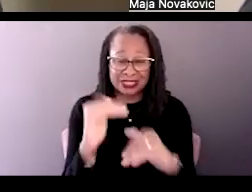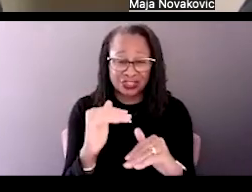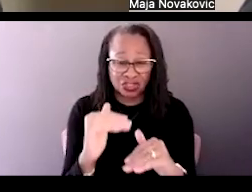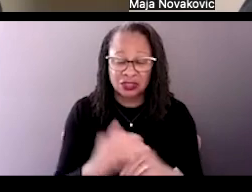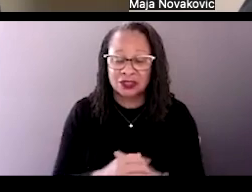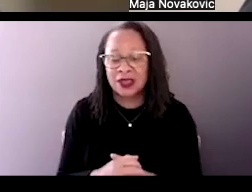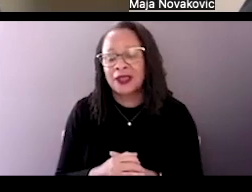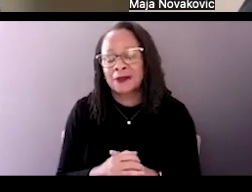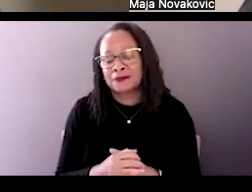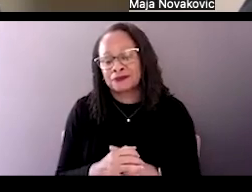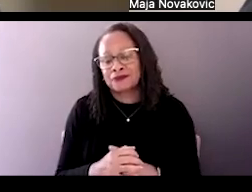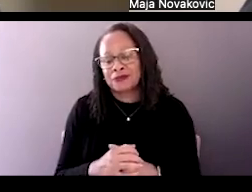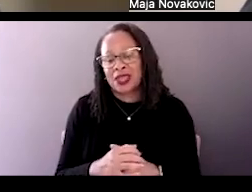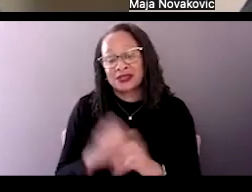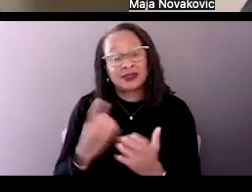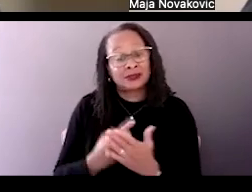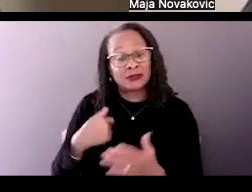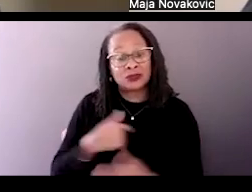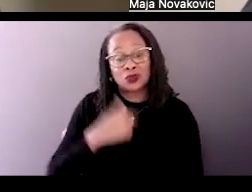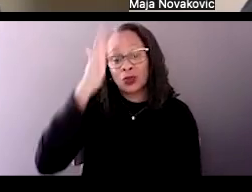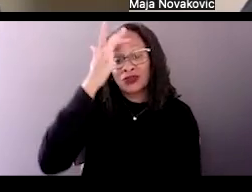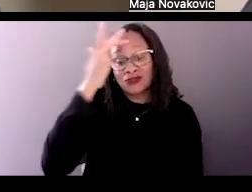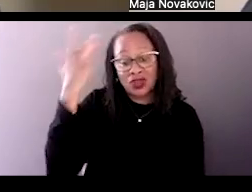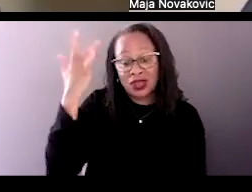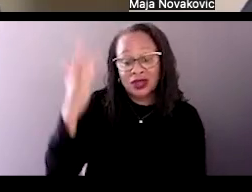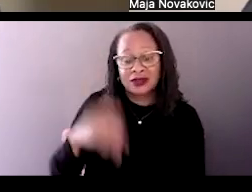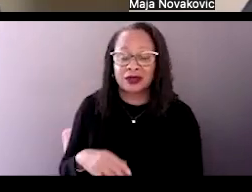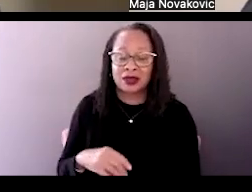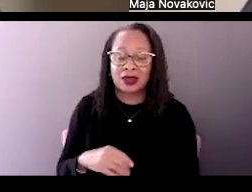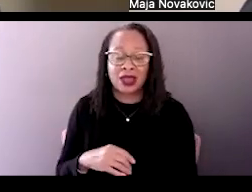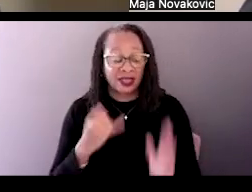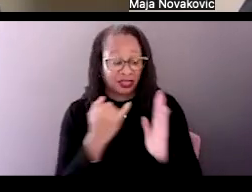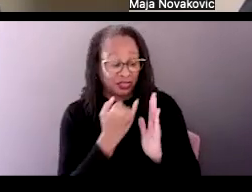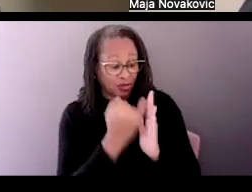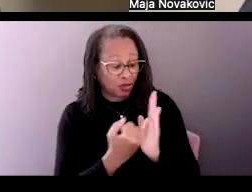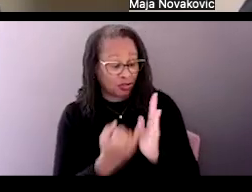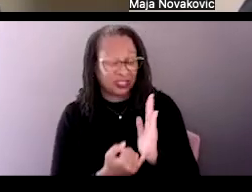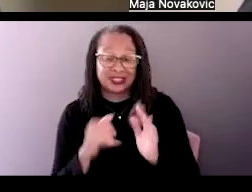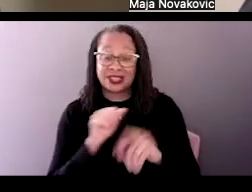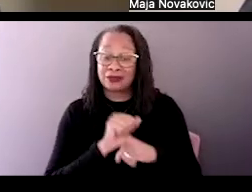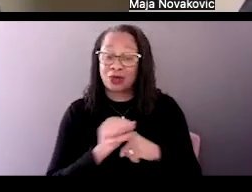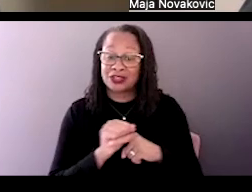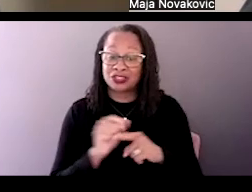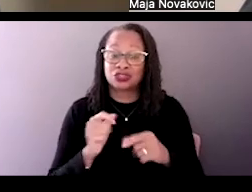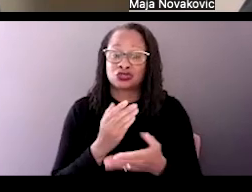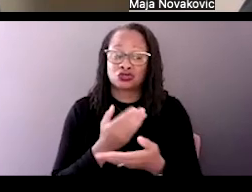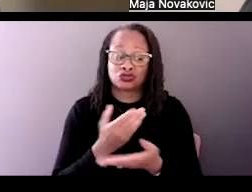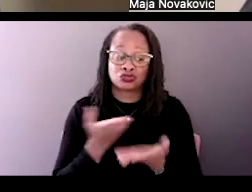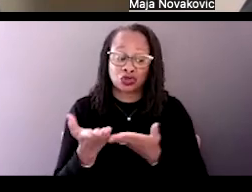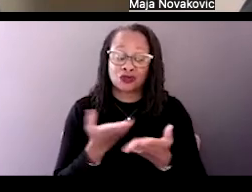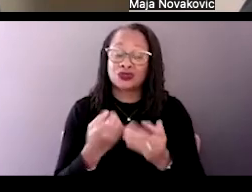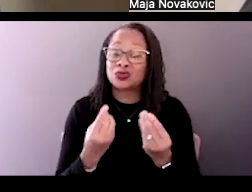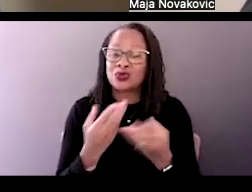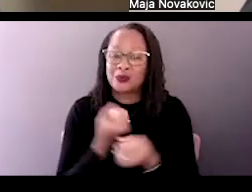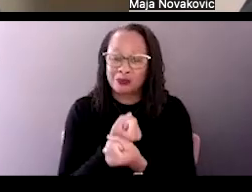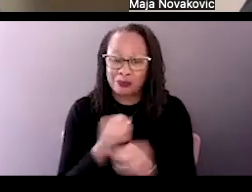Seems that we sometimes forget that artistic practice serves to break forms and not